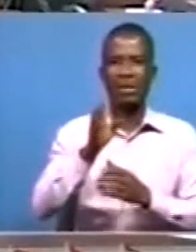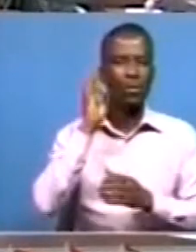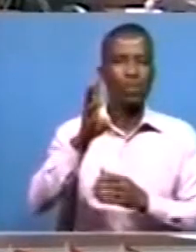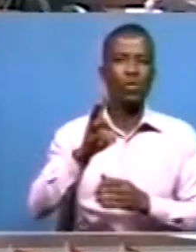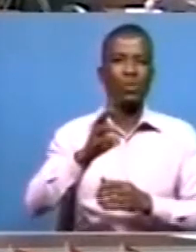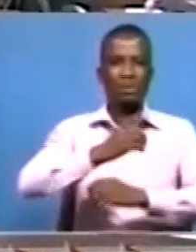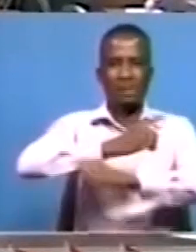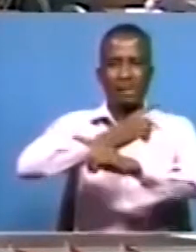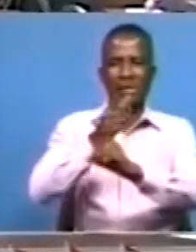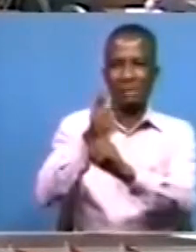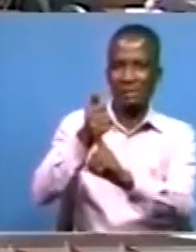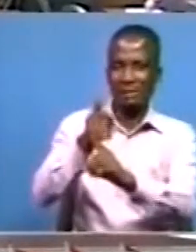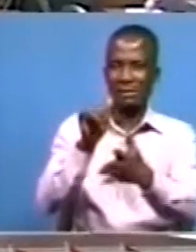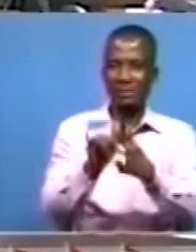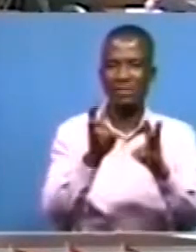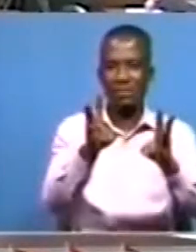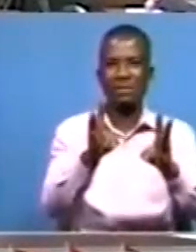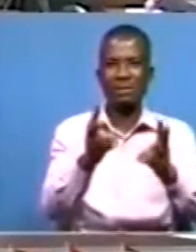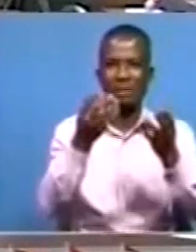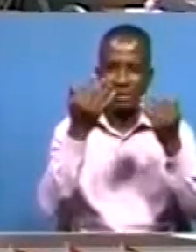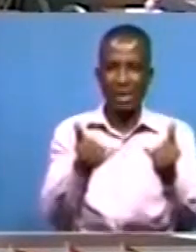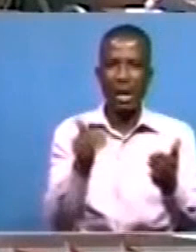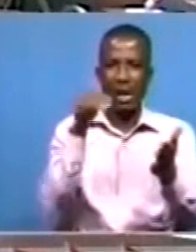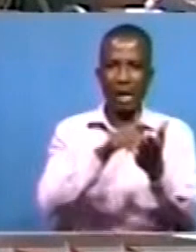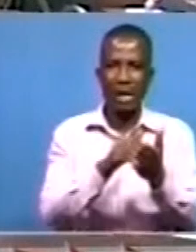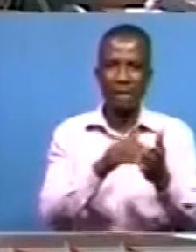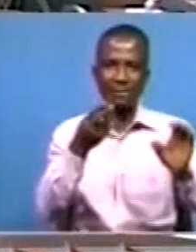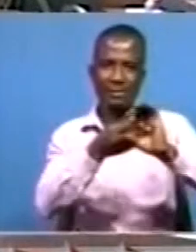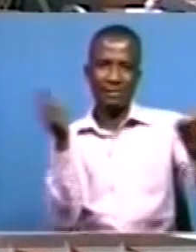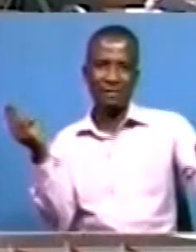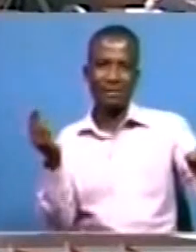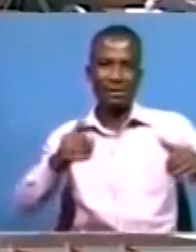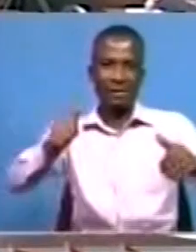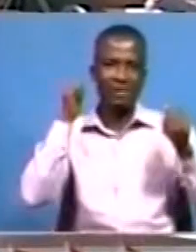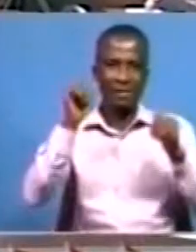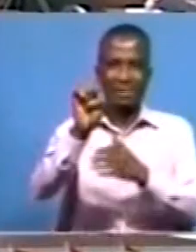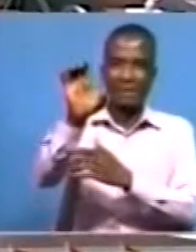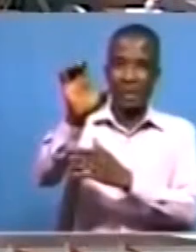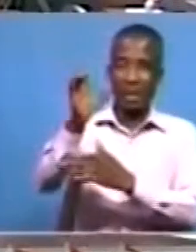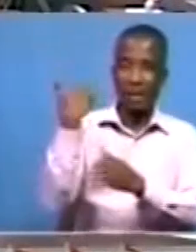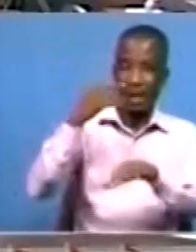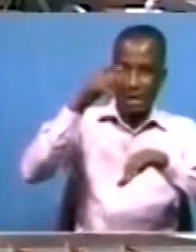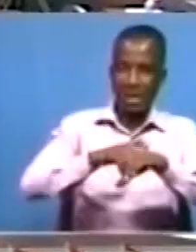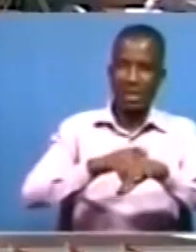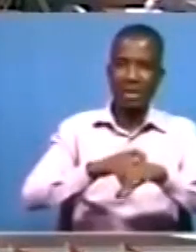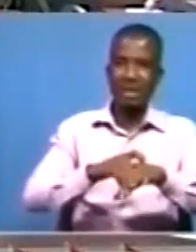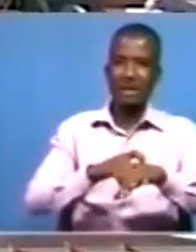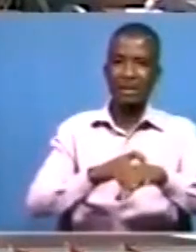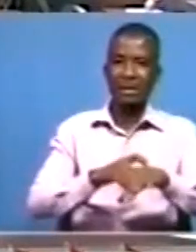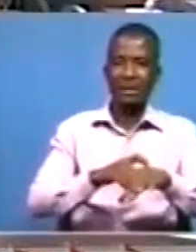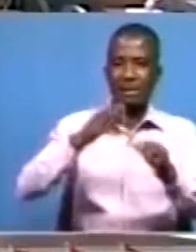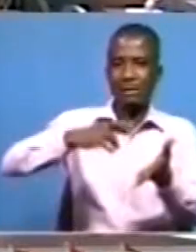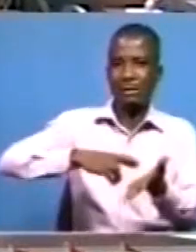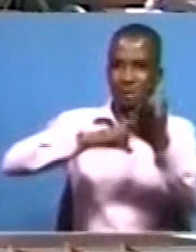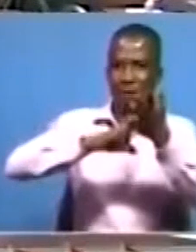be defending itself in this suit. Again, the depositions were made by the chairperson of the first respondent as a